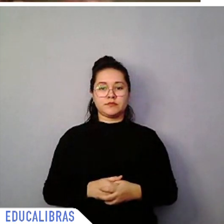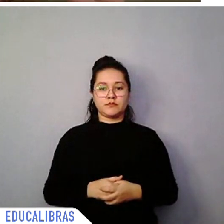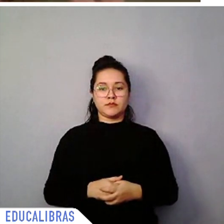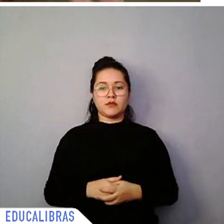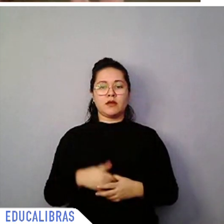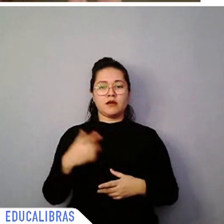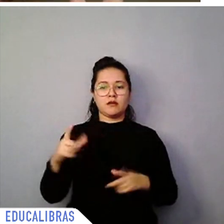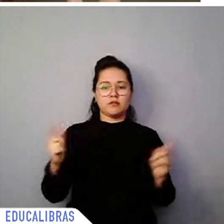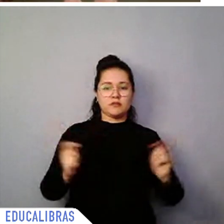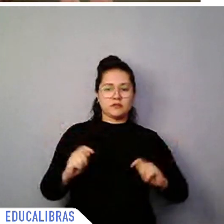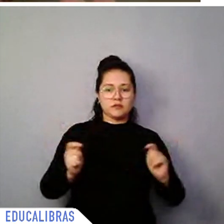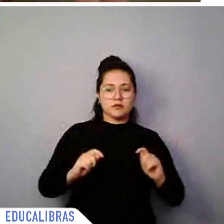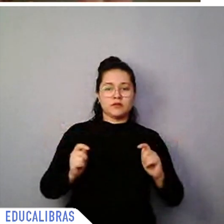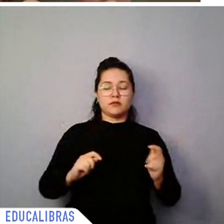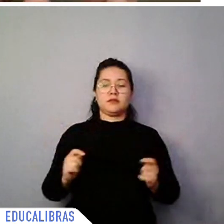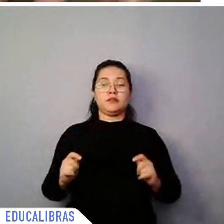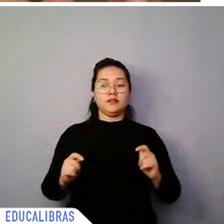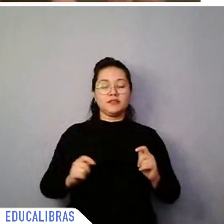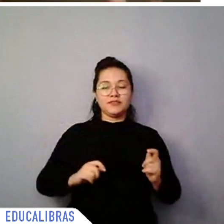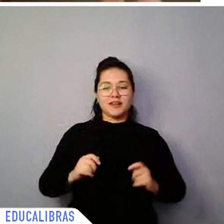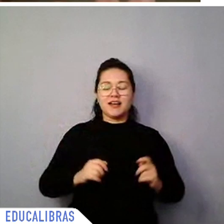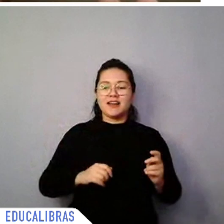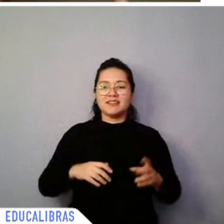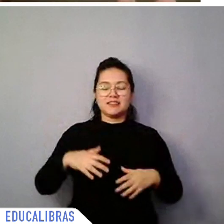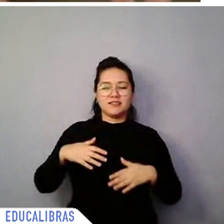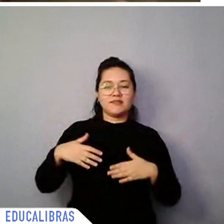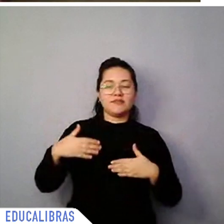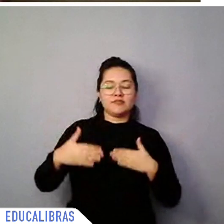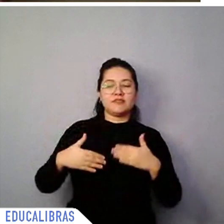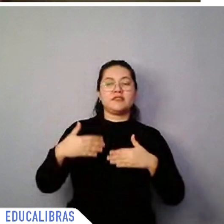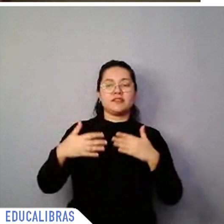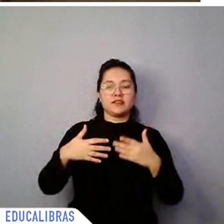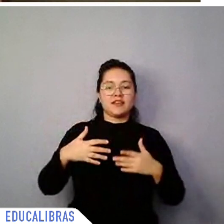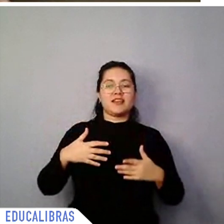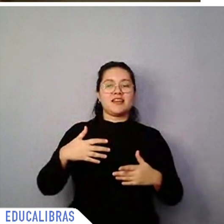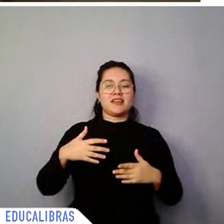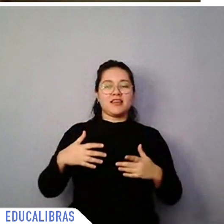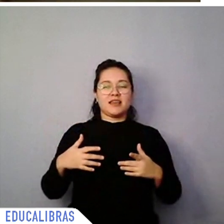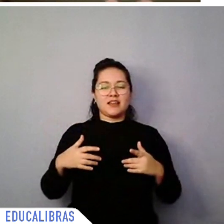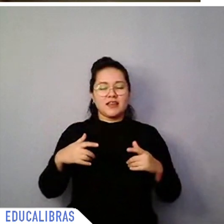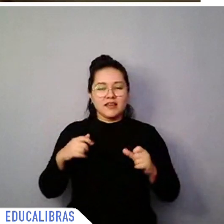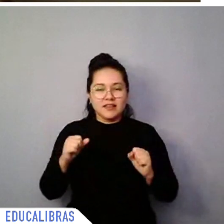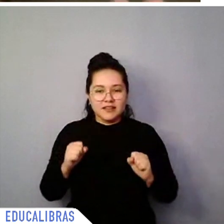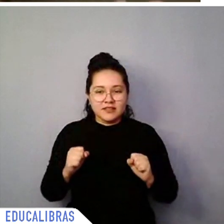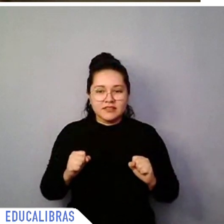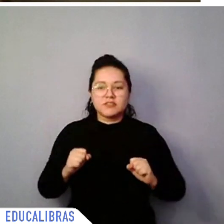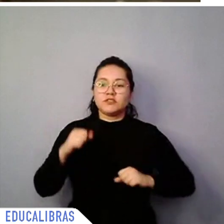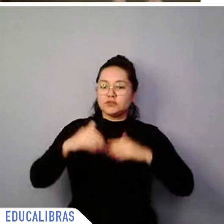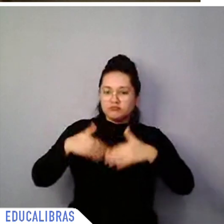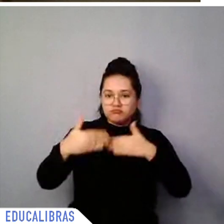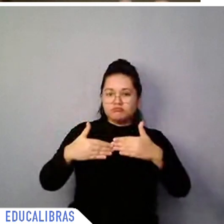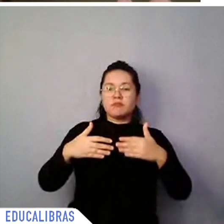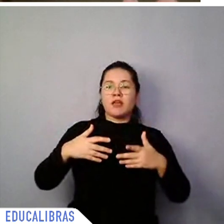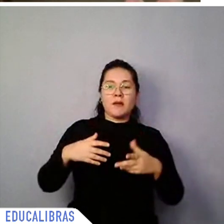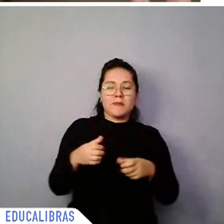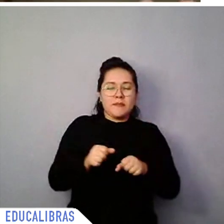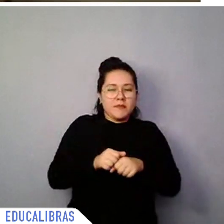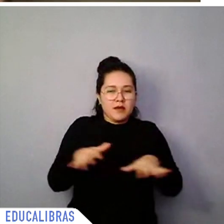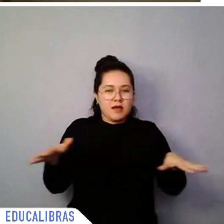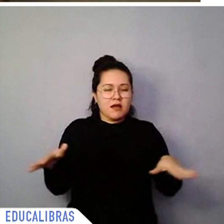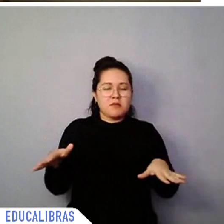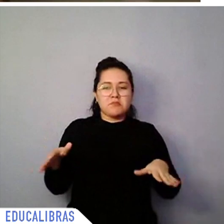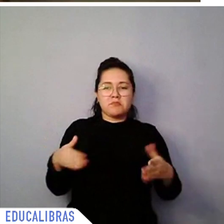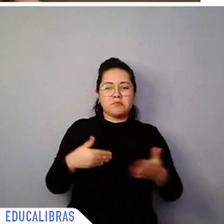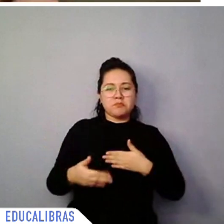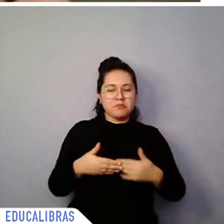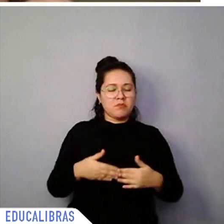be tackled. There are other ways that medications in this sense should be tackled, so